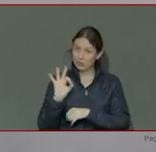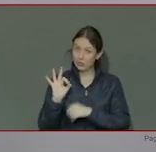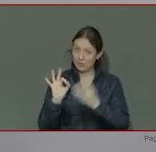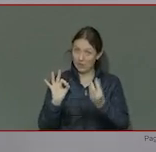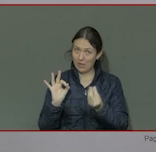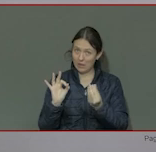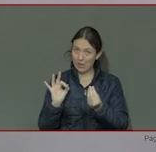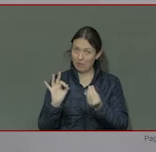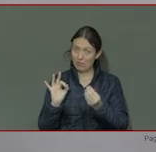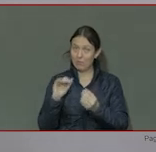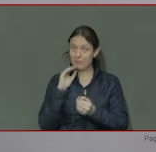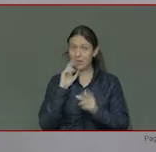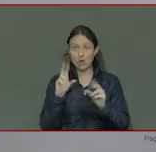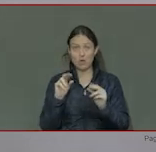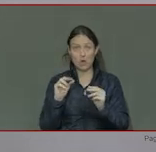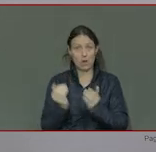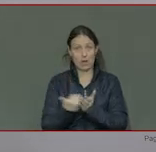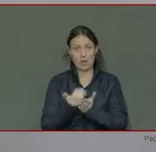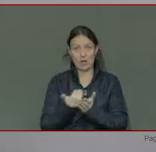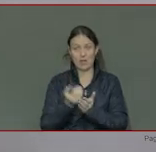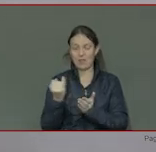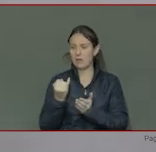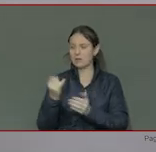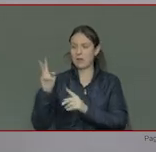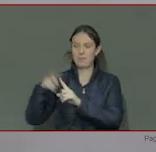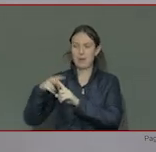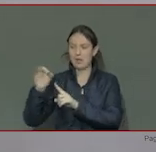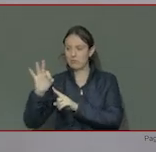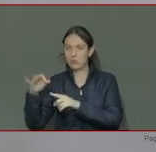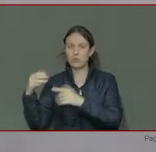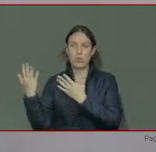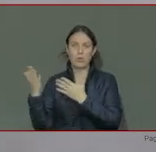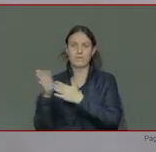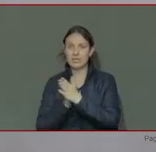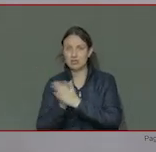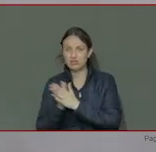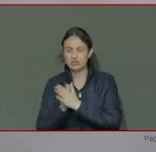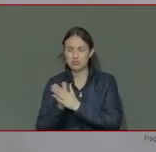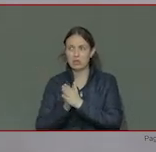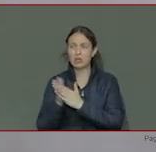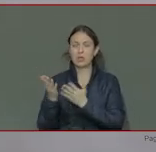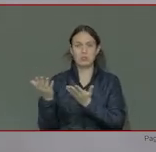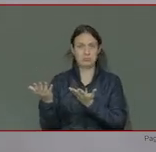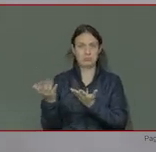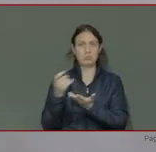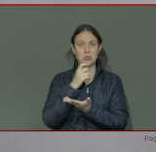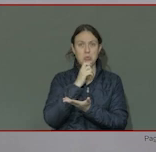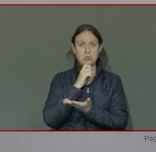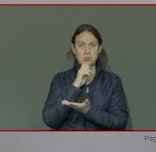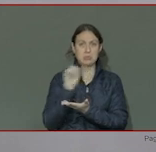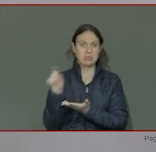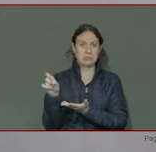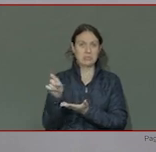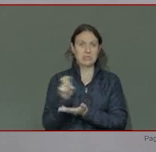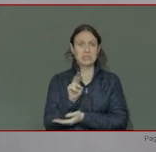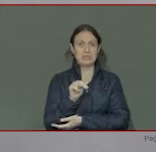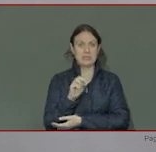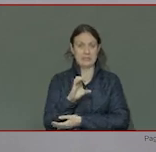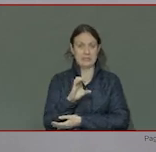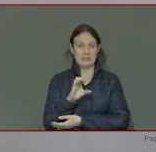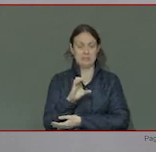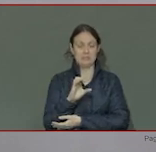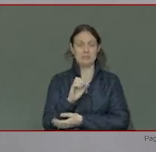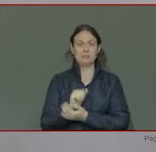like applied force or friction that you use there. So